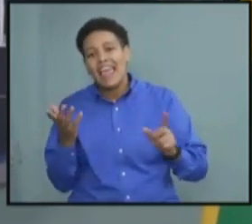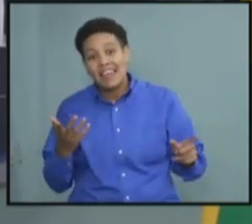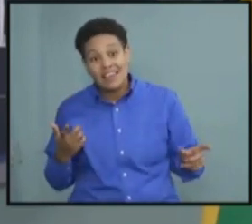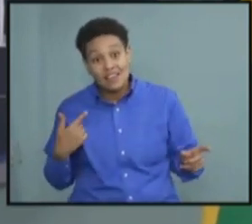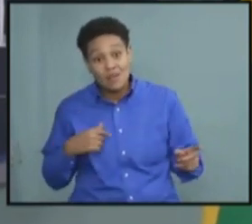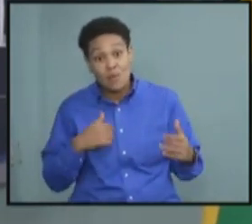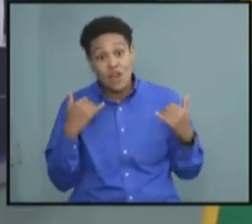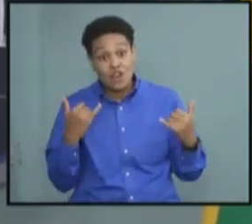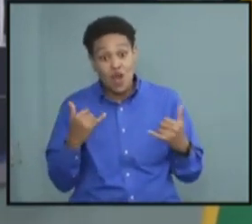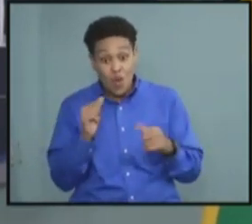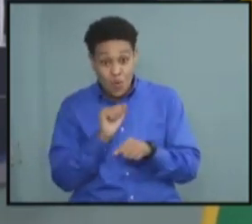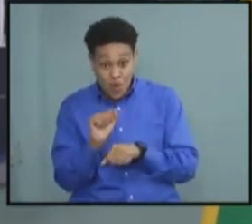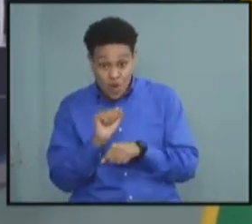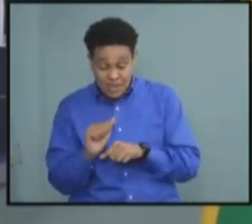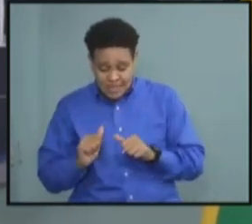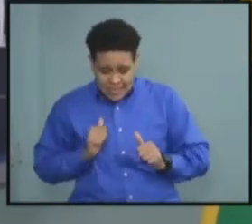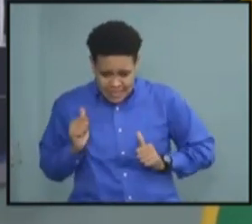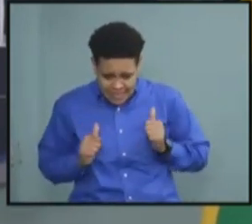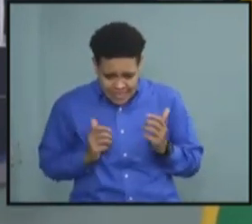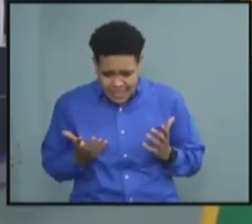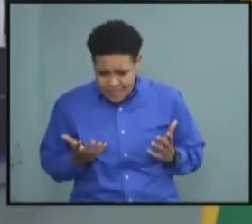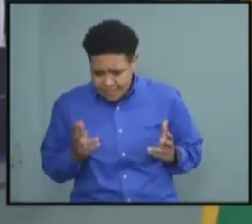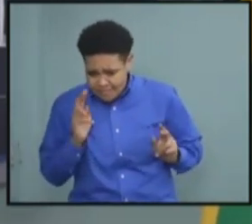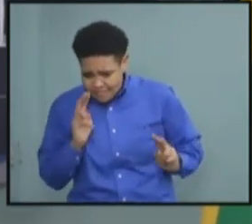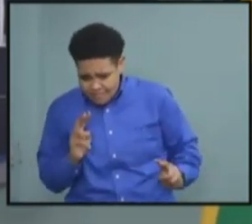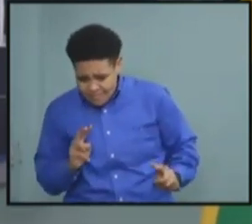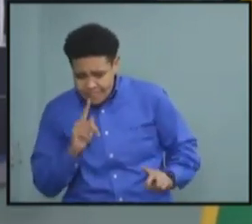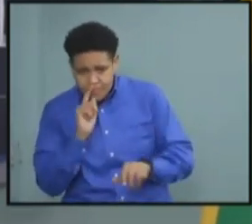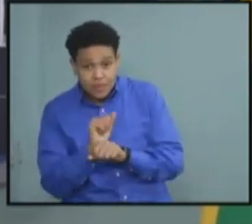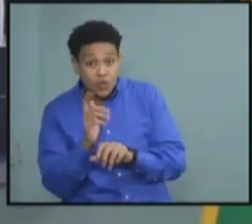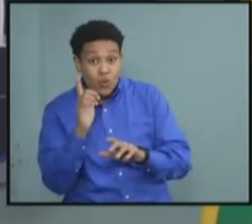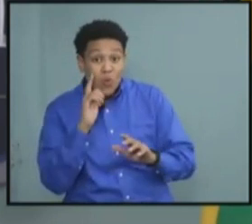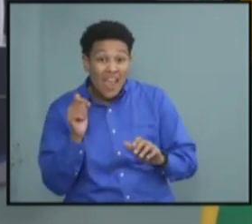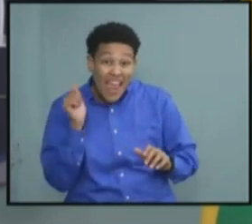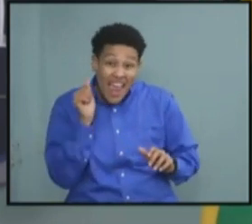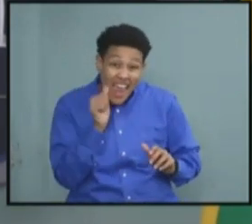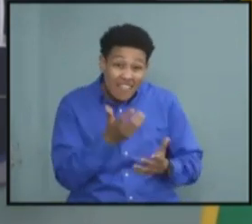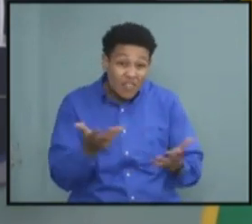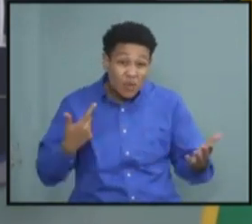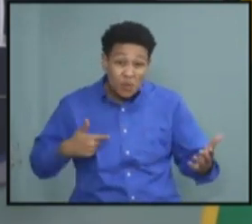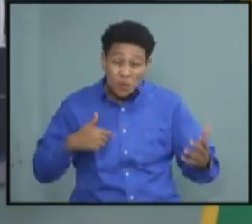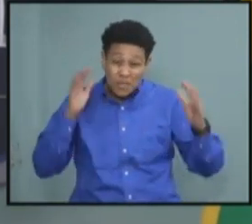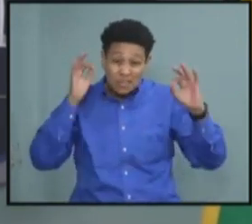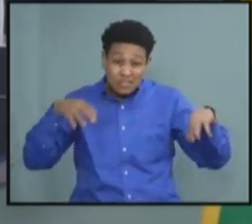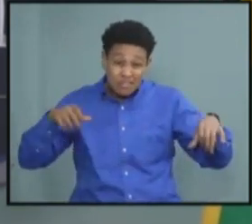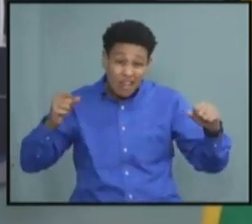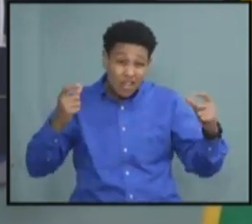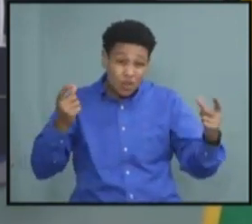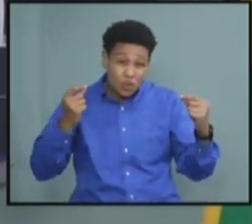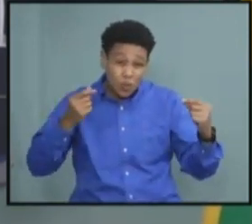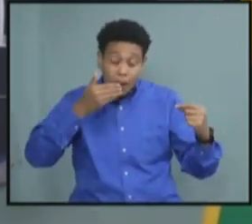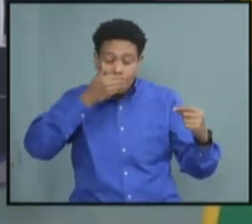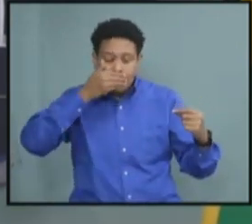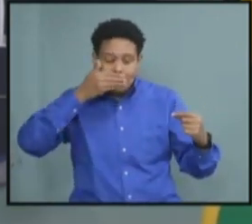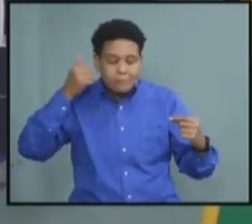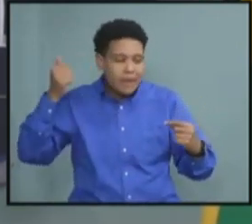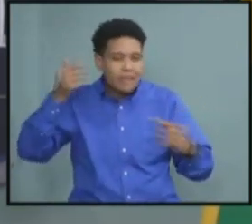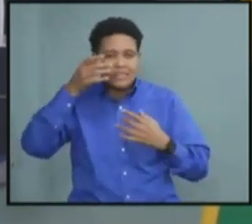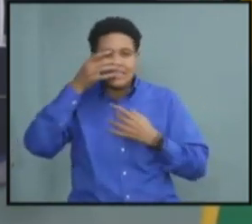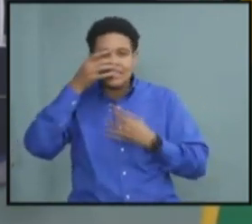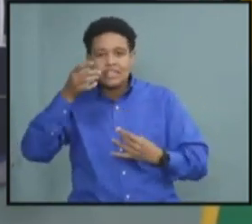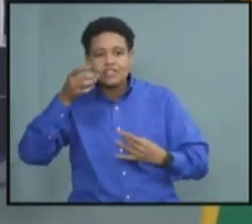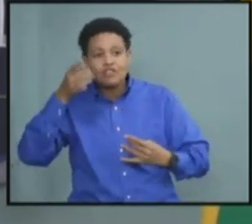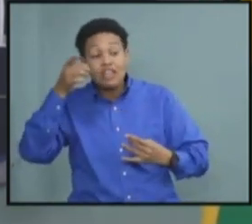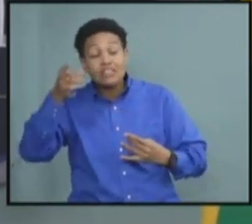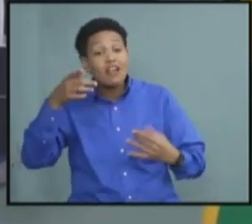We are working assiduously to make sure that every move that we make is in the best